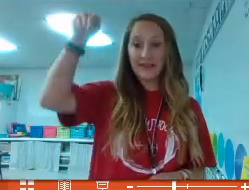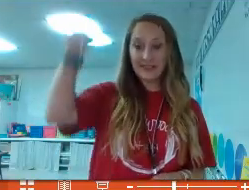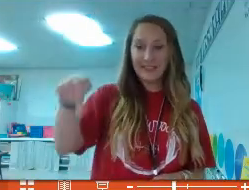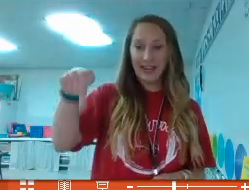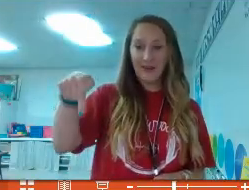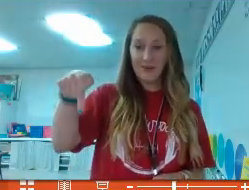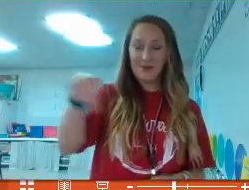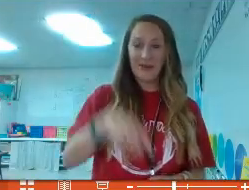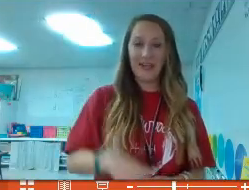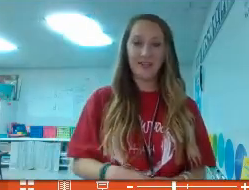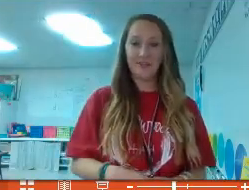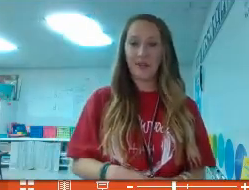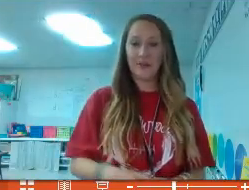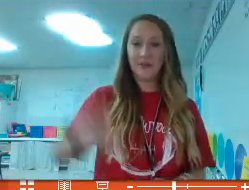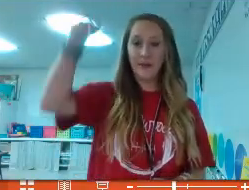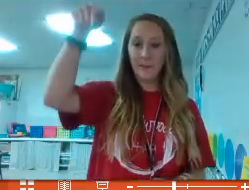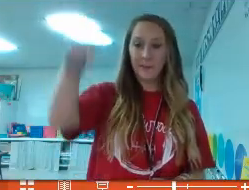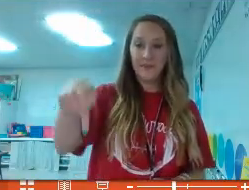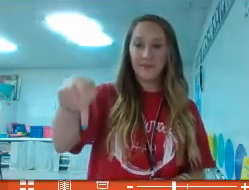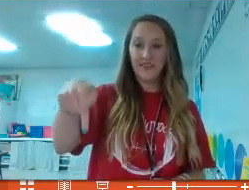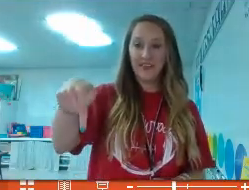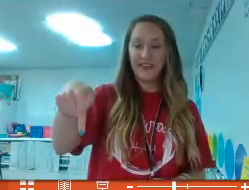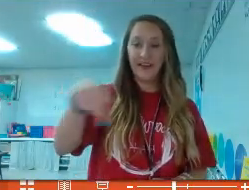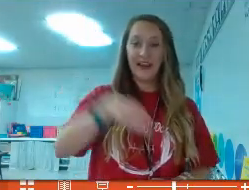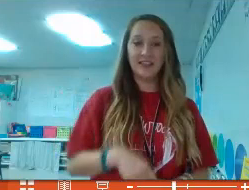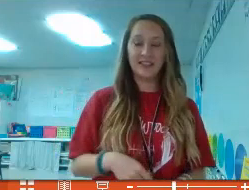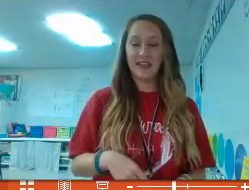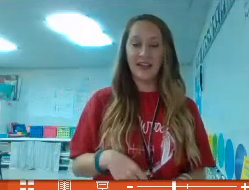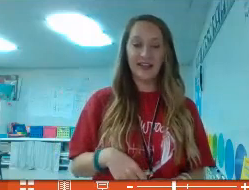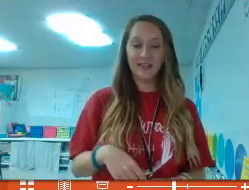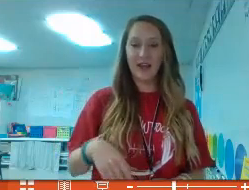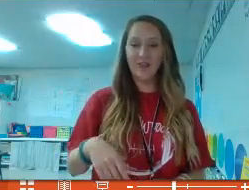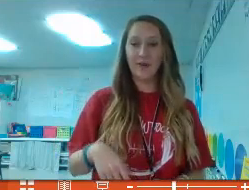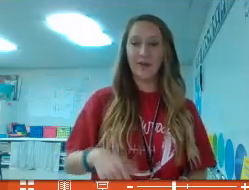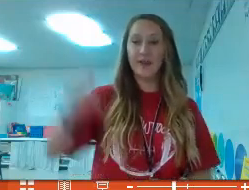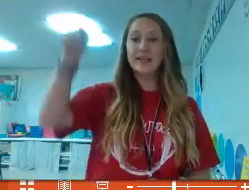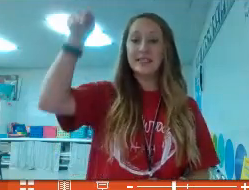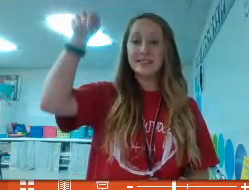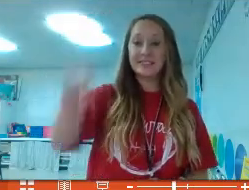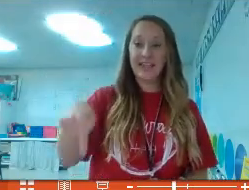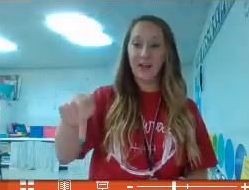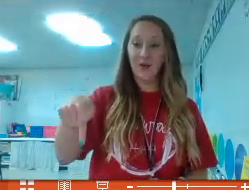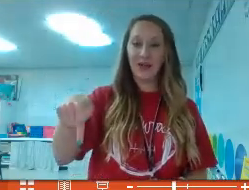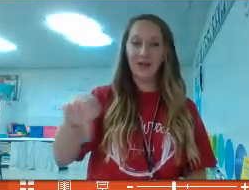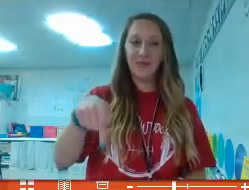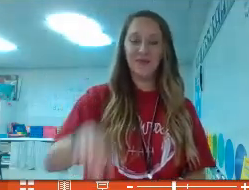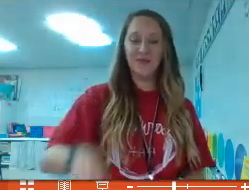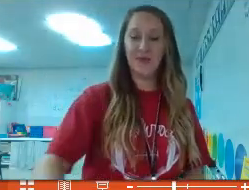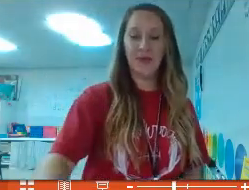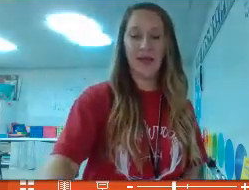point down. Okay, so do that with me. All right, let's say and sign the word